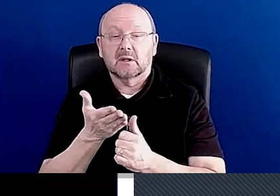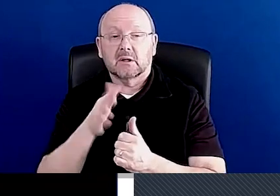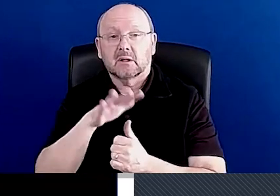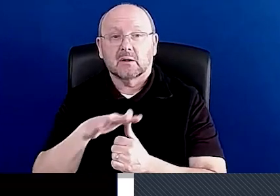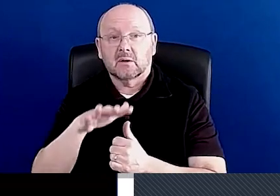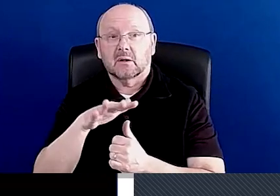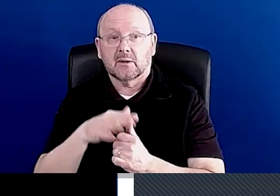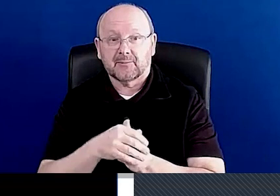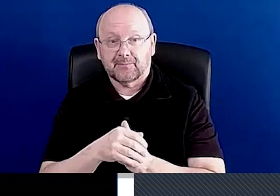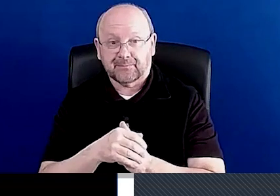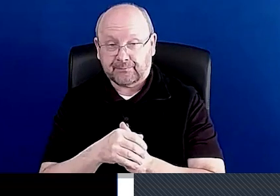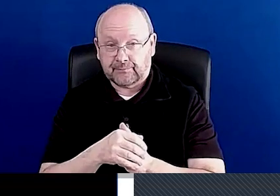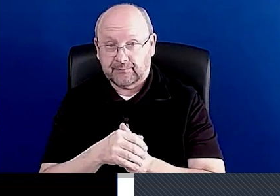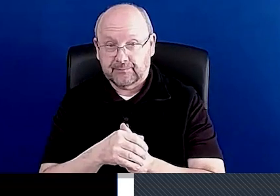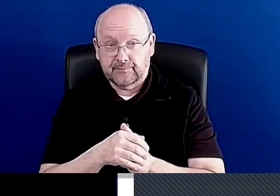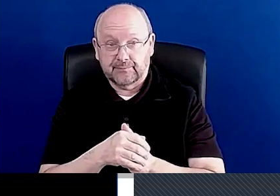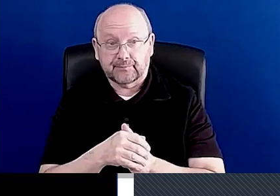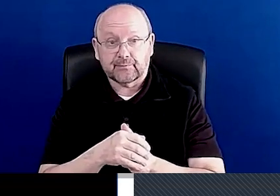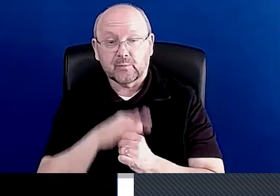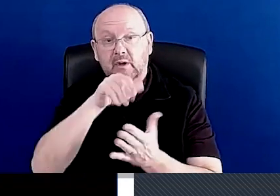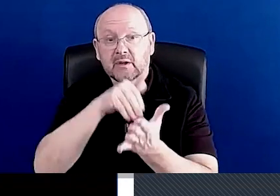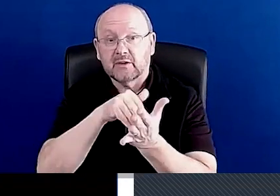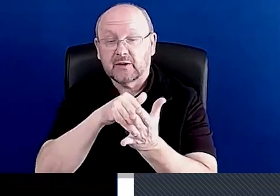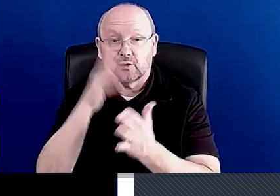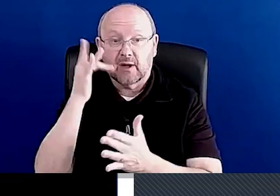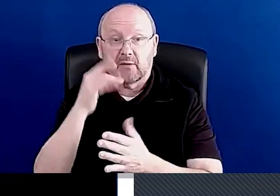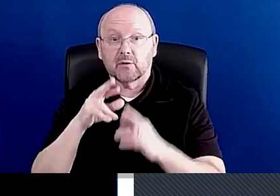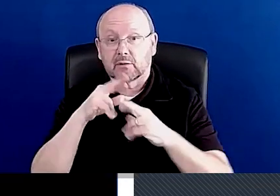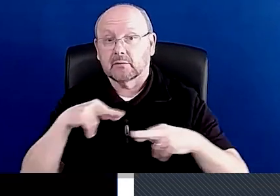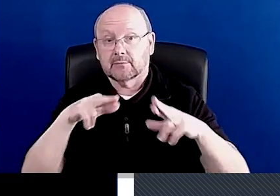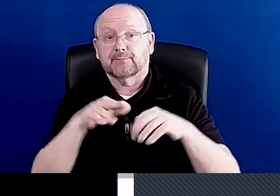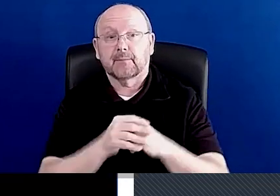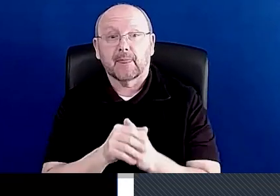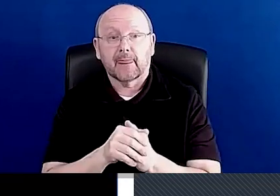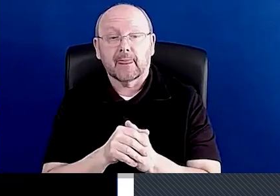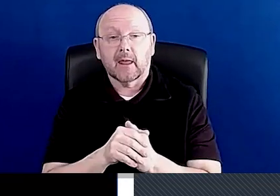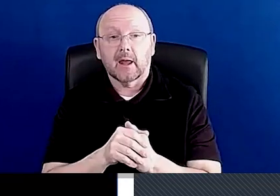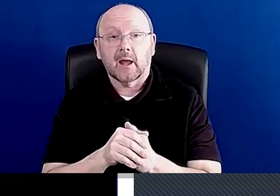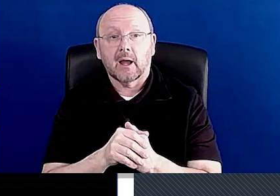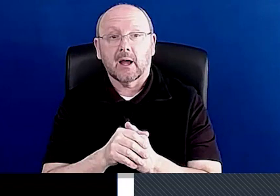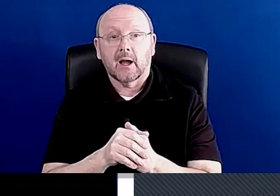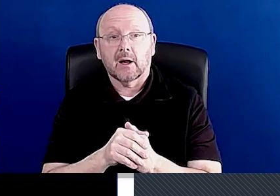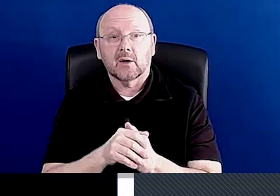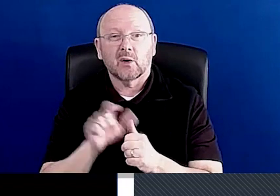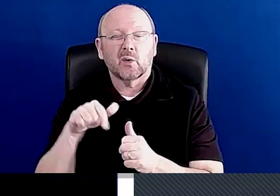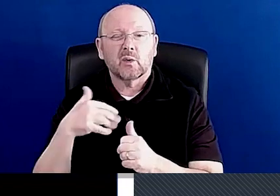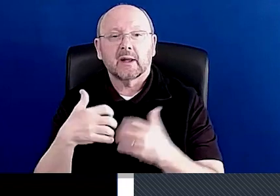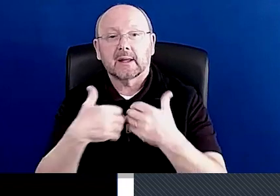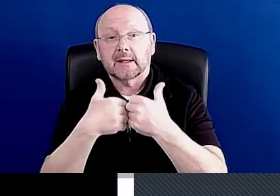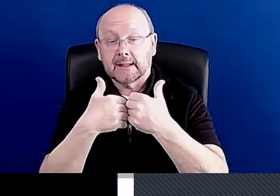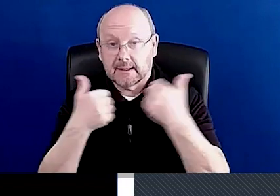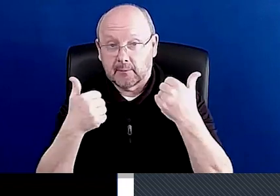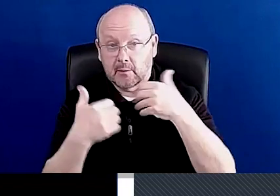are in the Central California region. And the way we separate in